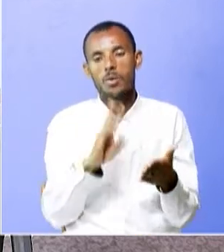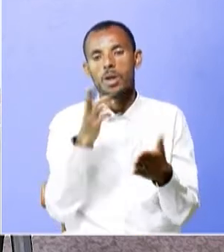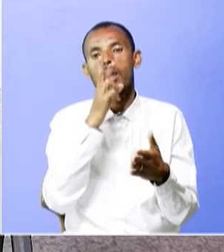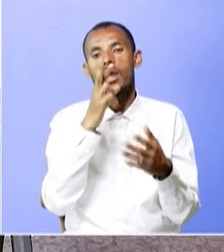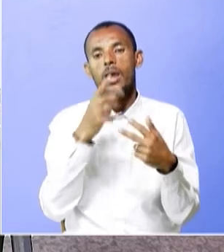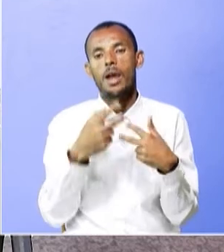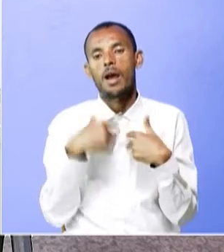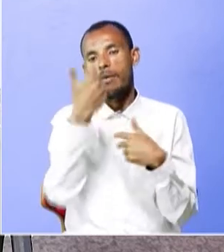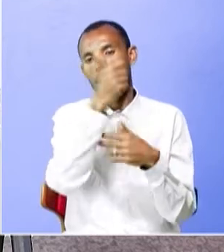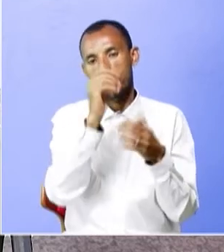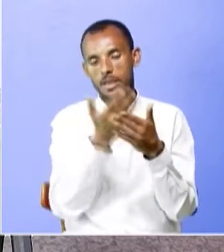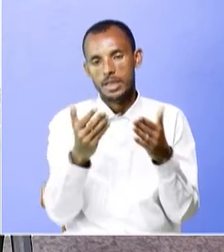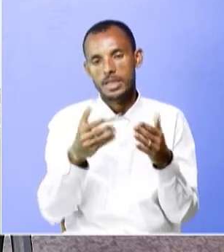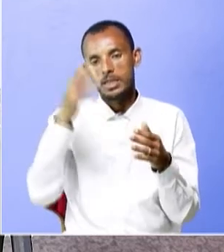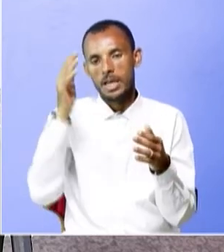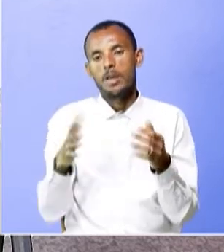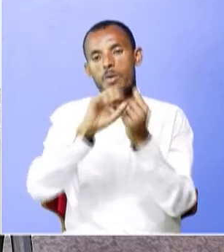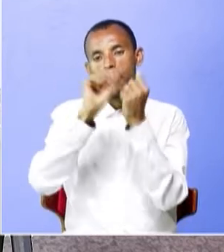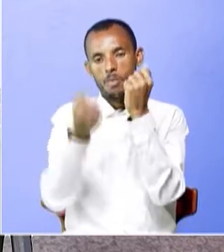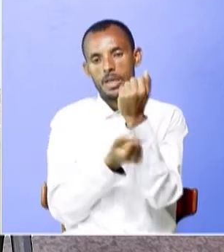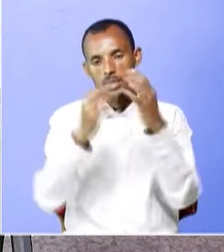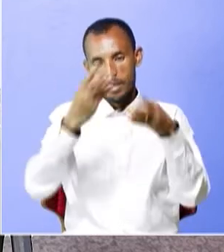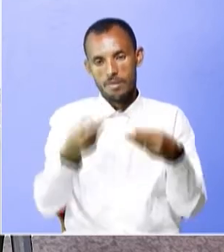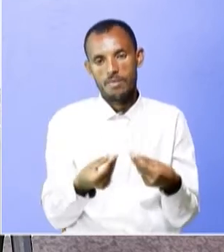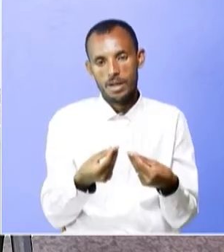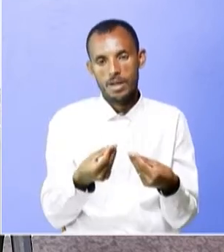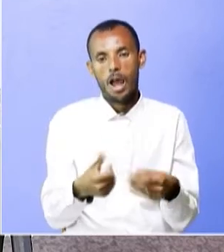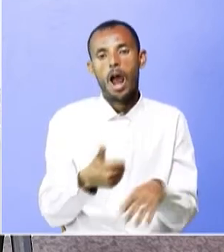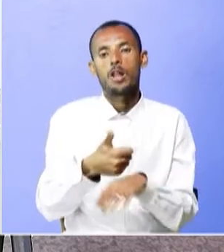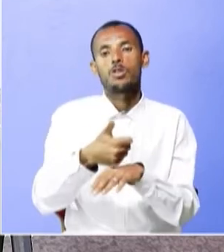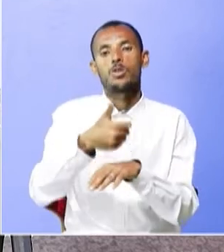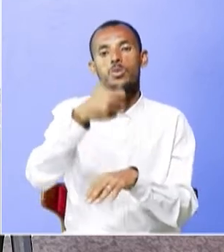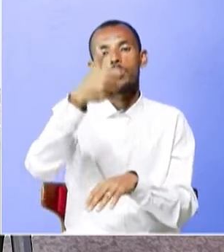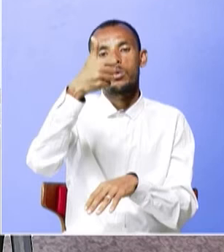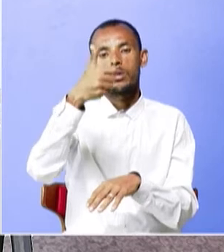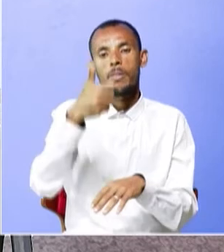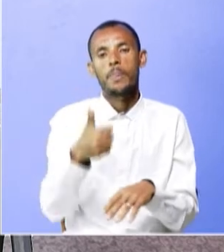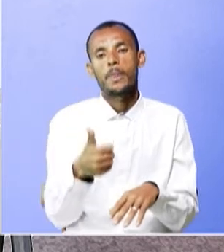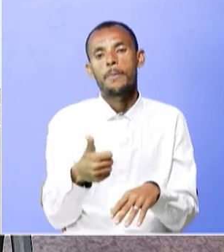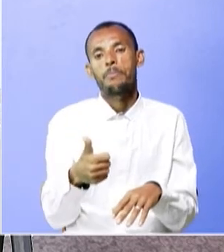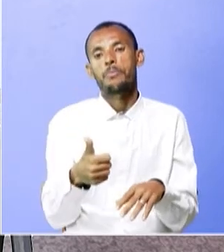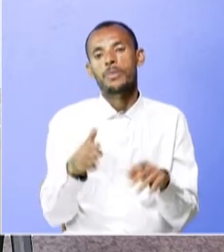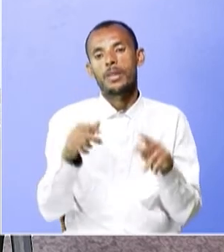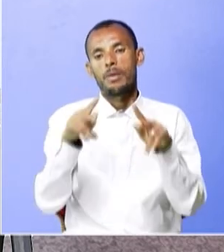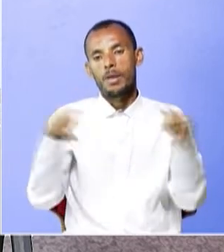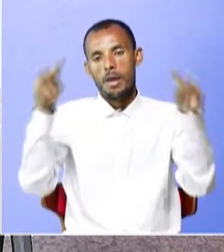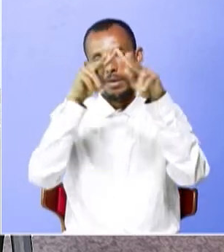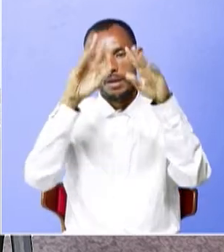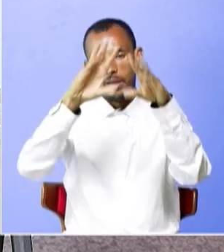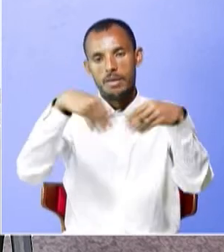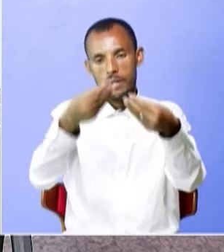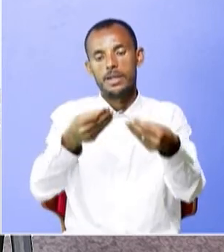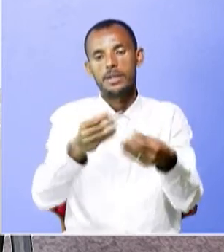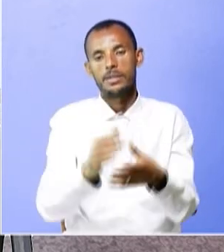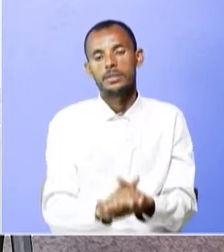everything. The side of the base is given, and the altitude of the pyramid is given.